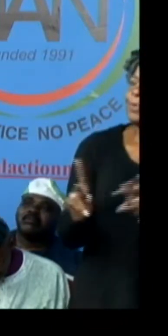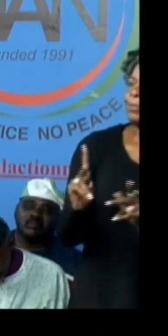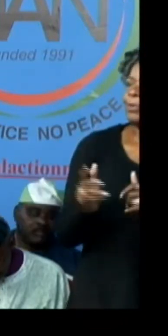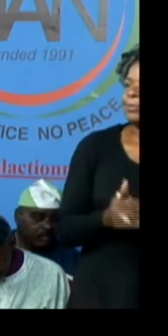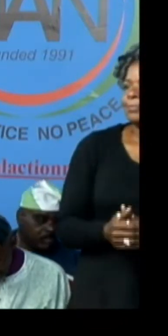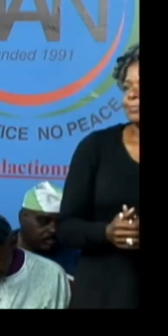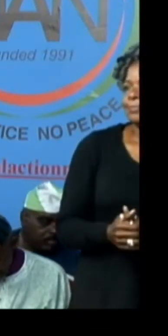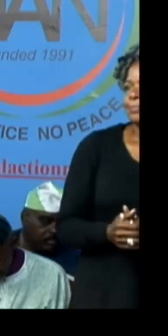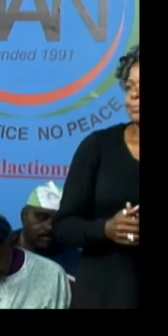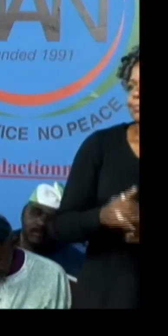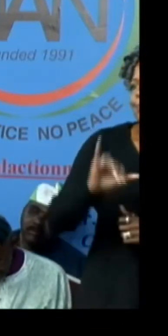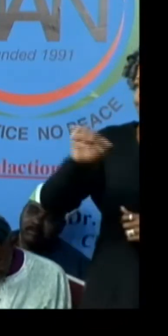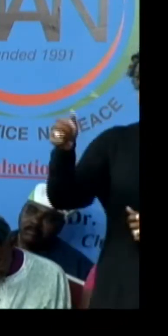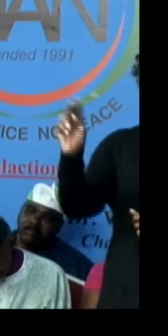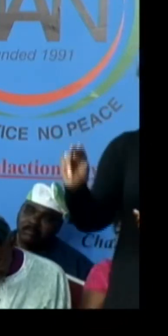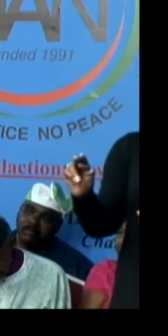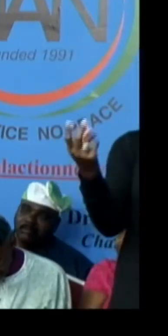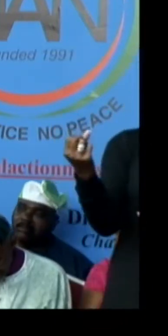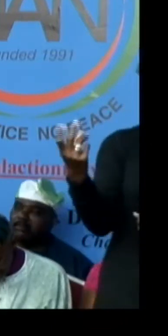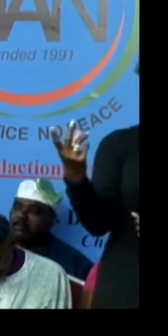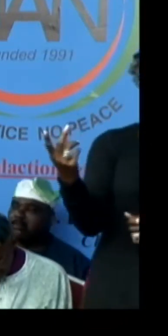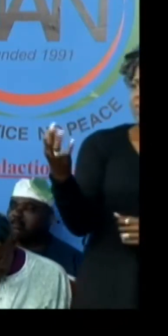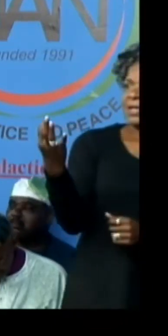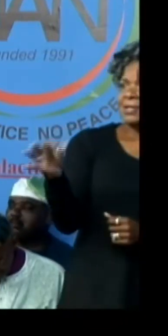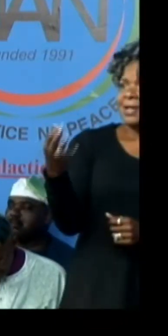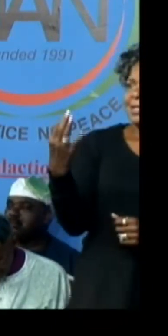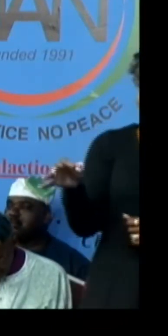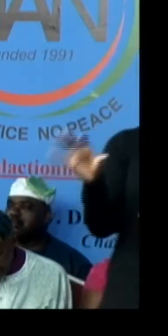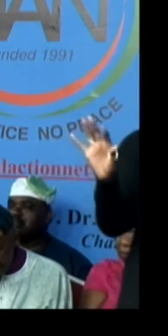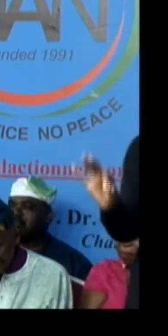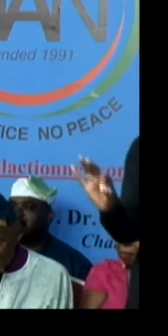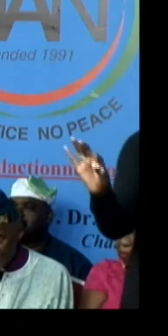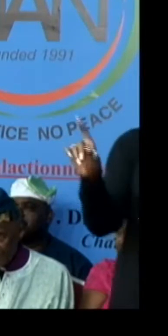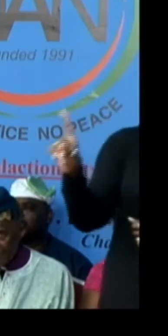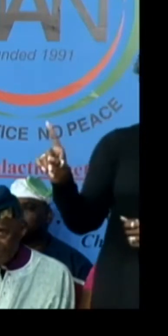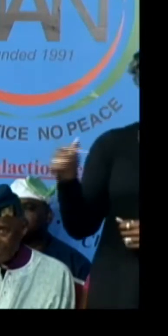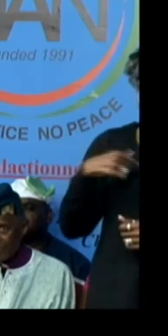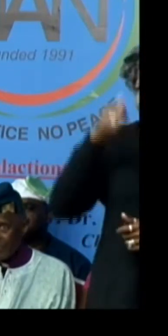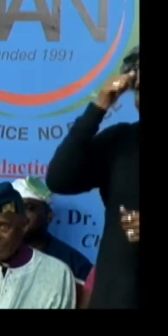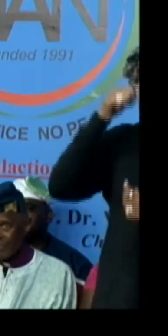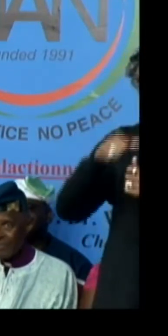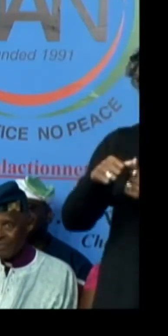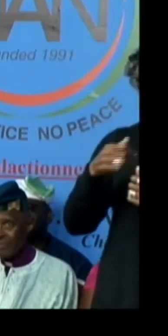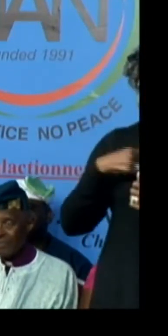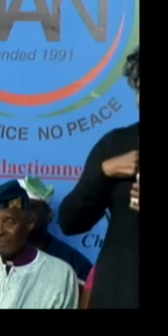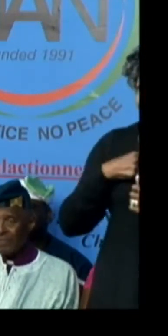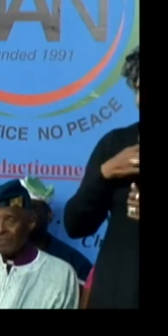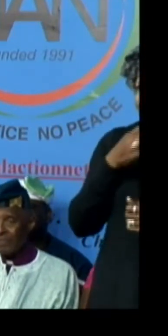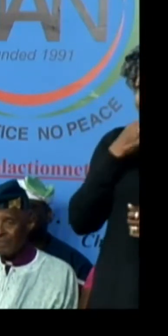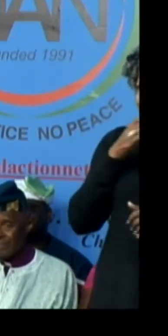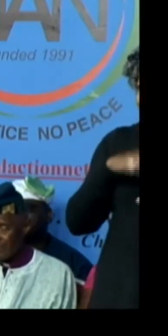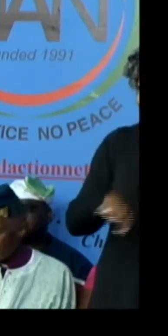January 12, 1991. We get ready to march in Benson Air section of Brooklyn.